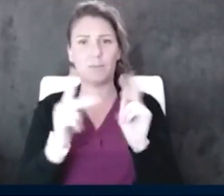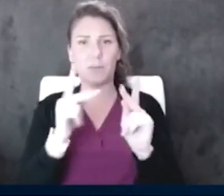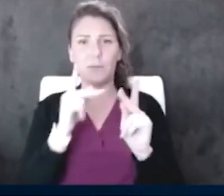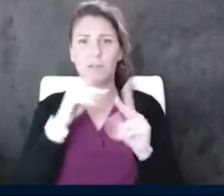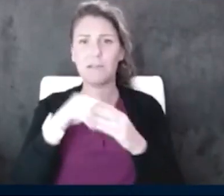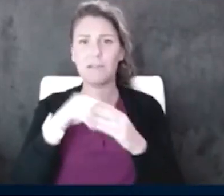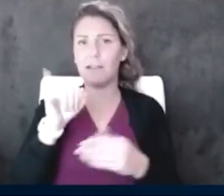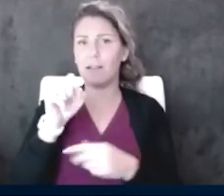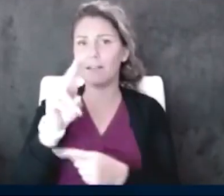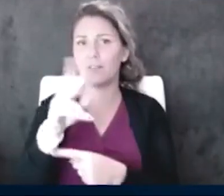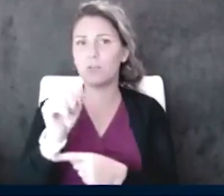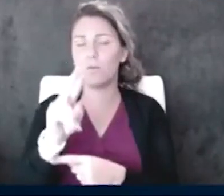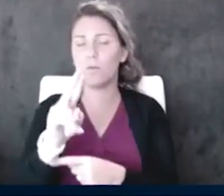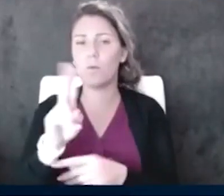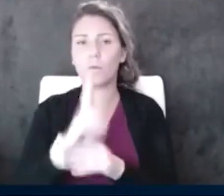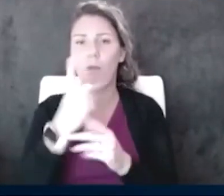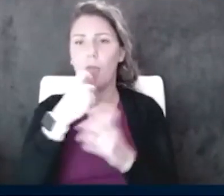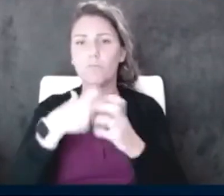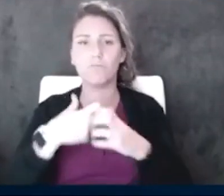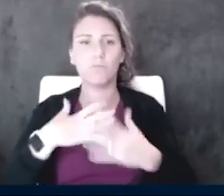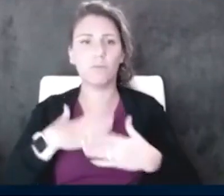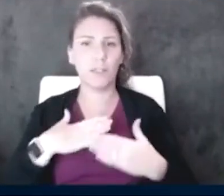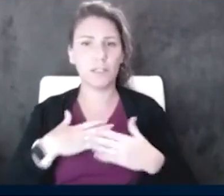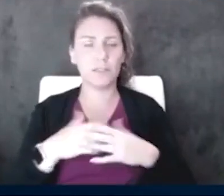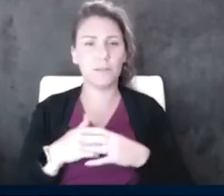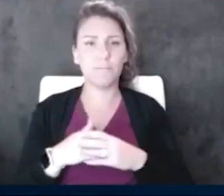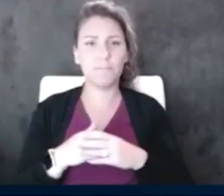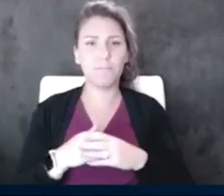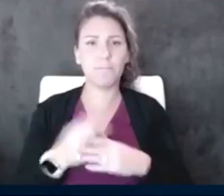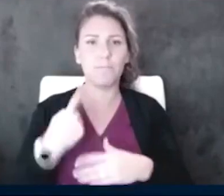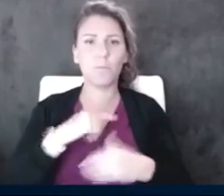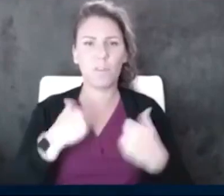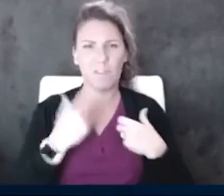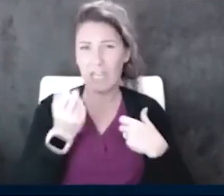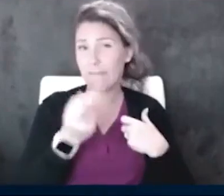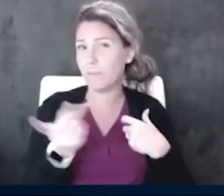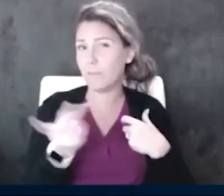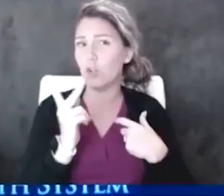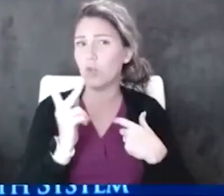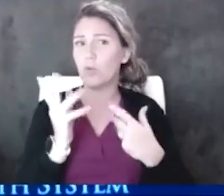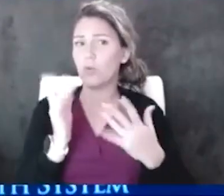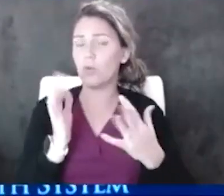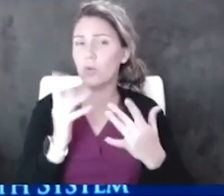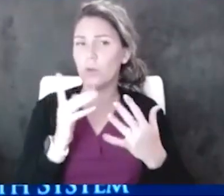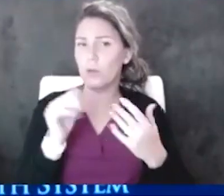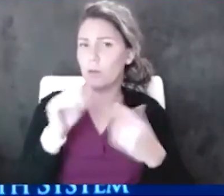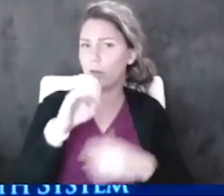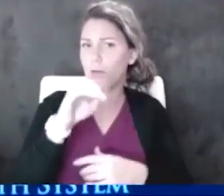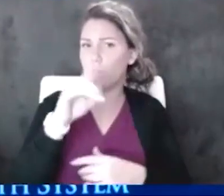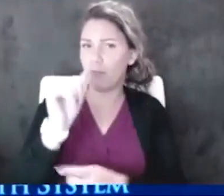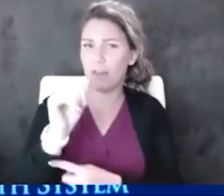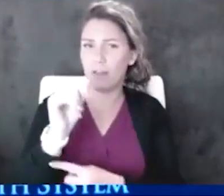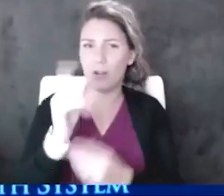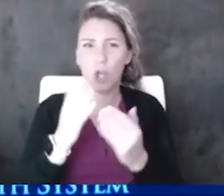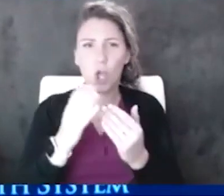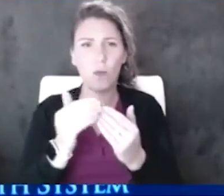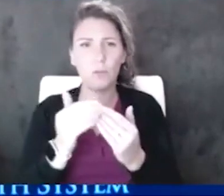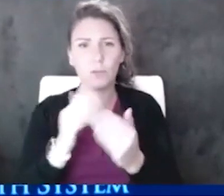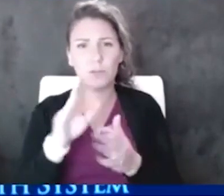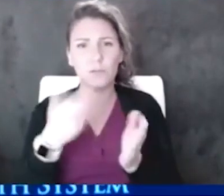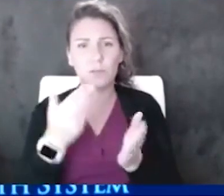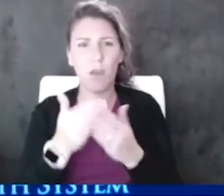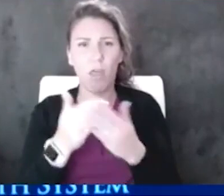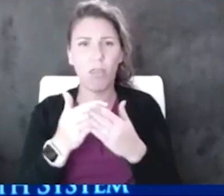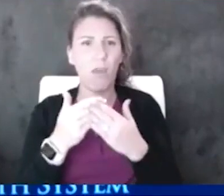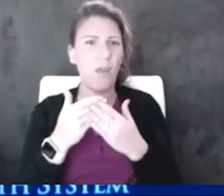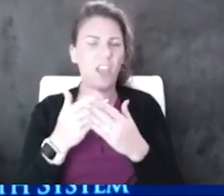ventilator right now? We've had some like that, but they're, Amanda, when I looked at them, they're almost all really immunosuppressed, like transplants